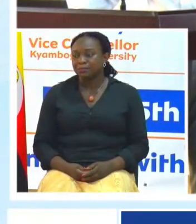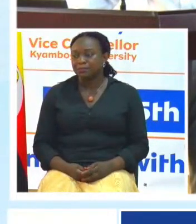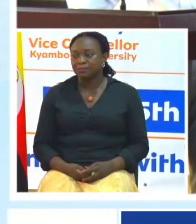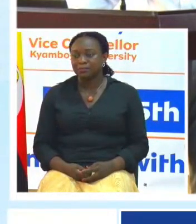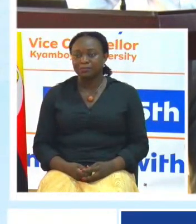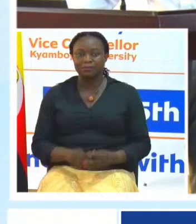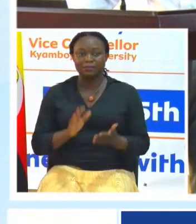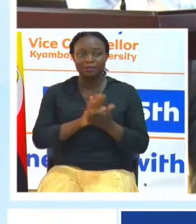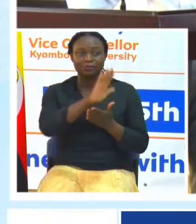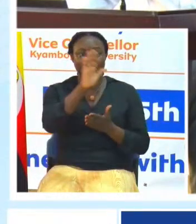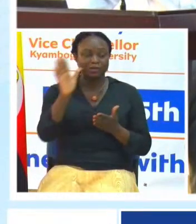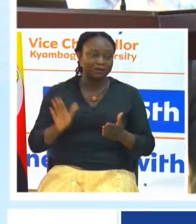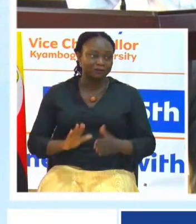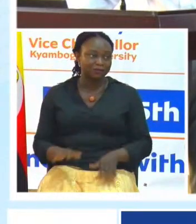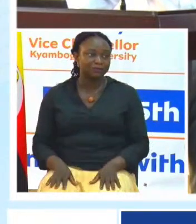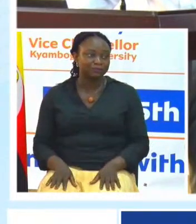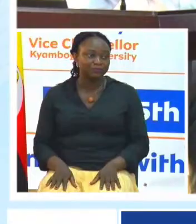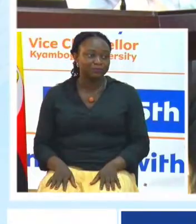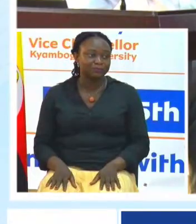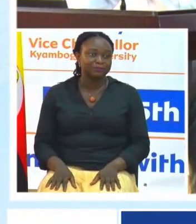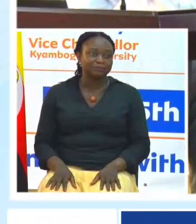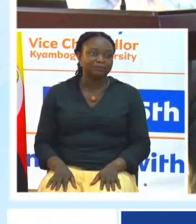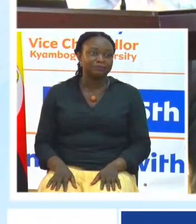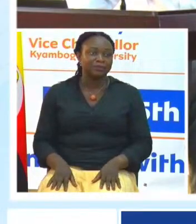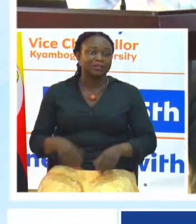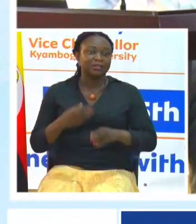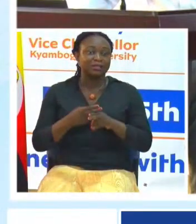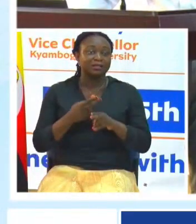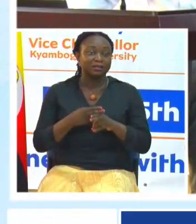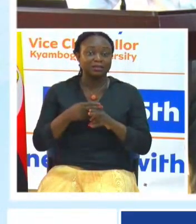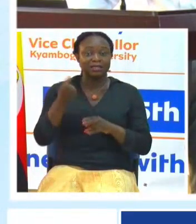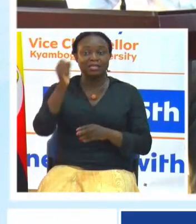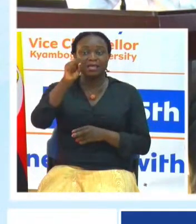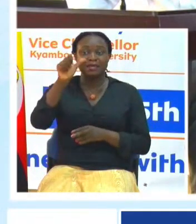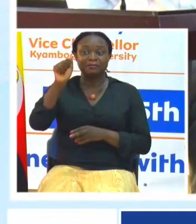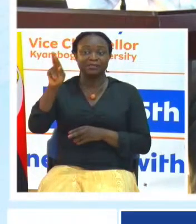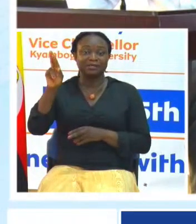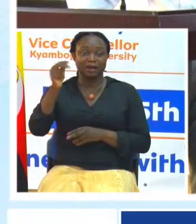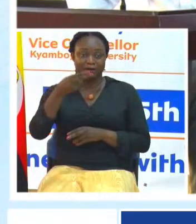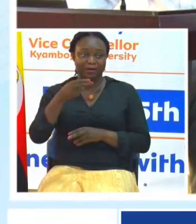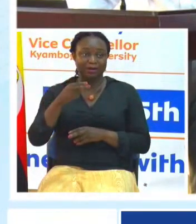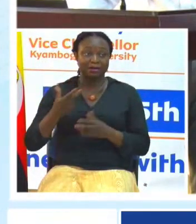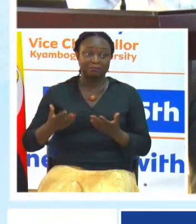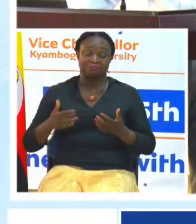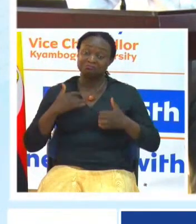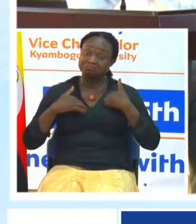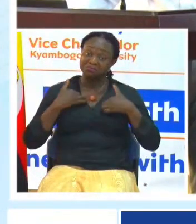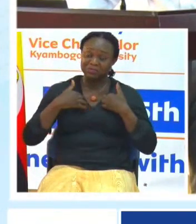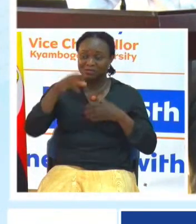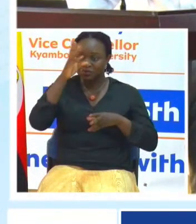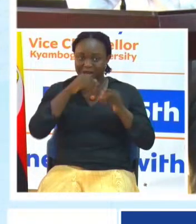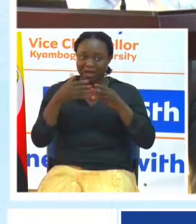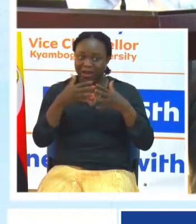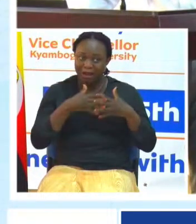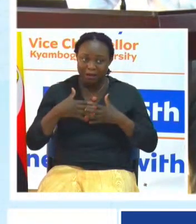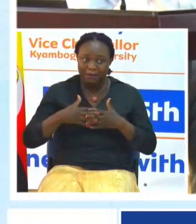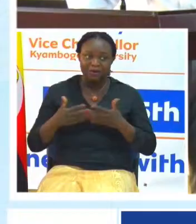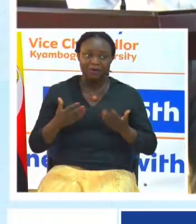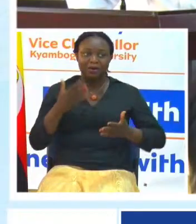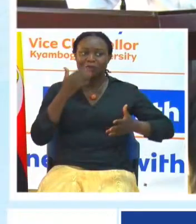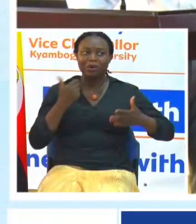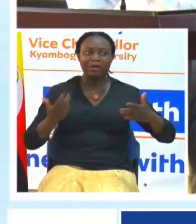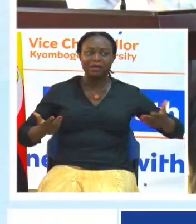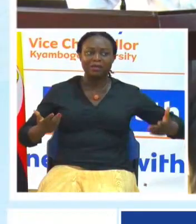Good afternoon, everyone. My name is Saigi Sara. I also wish to study in US